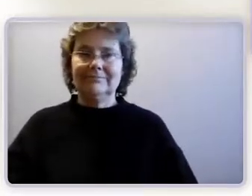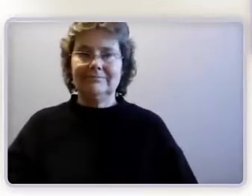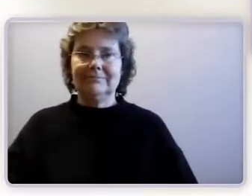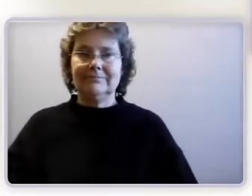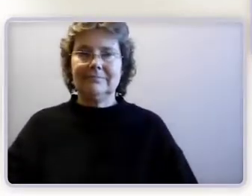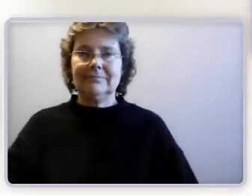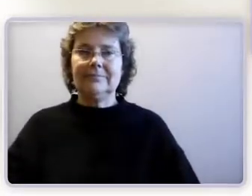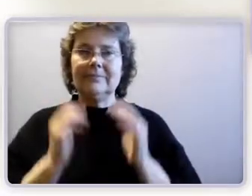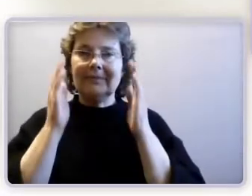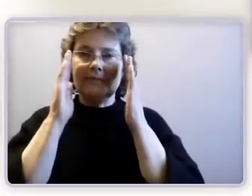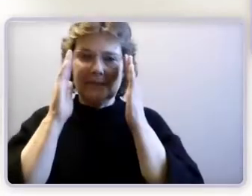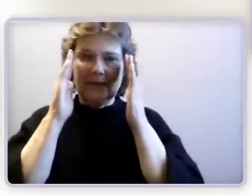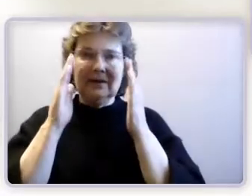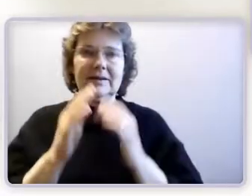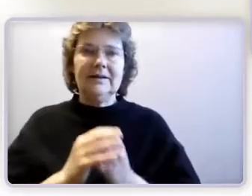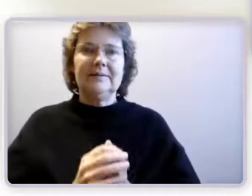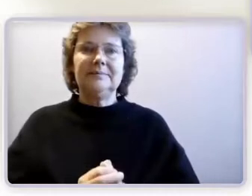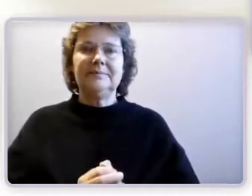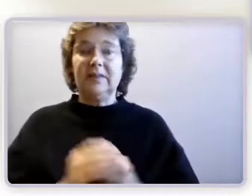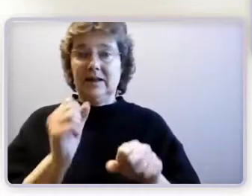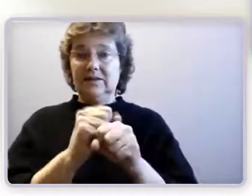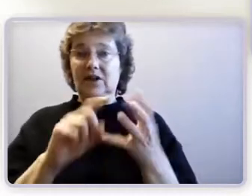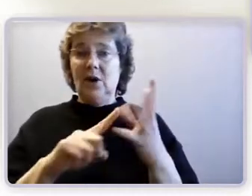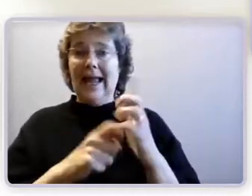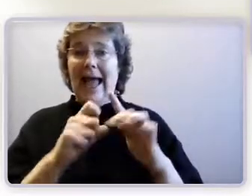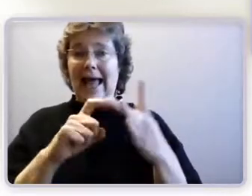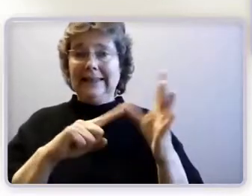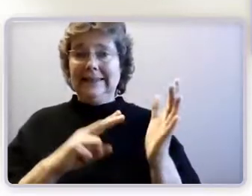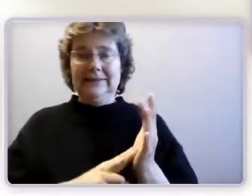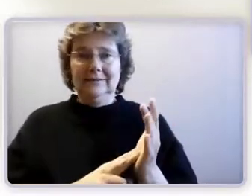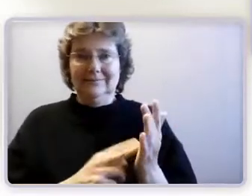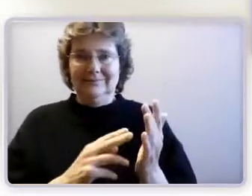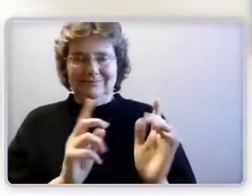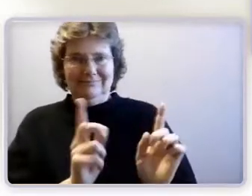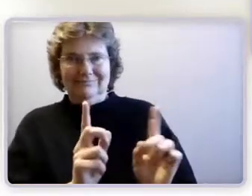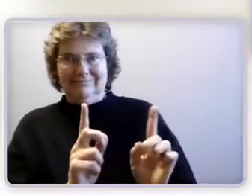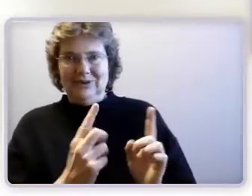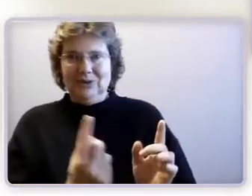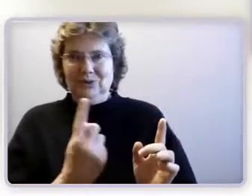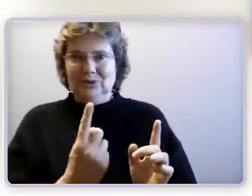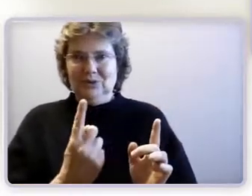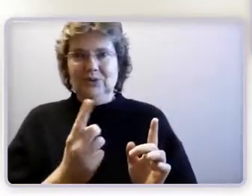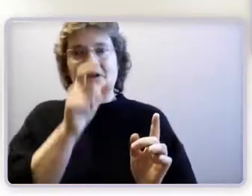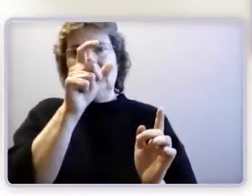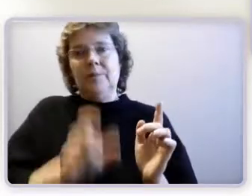So just briefly, what is a guardian? A guardian is someone who's appointed by VCAT to make decisions about